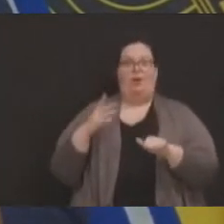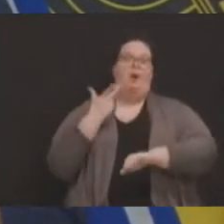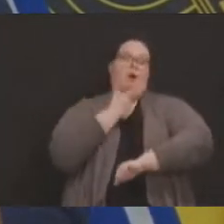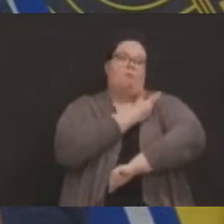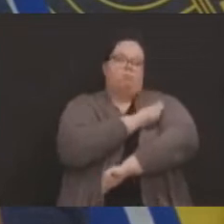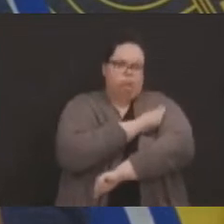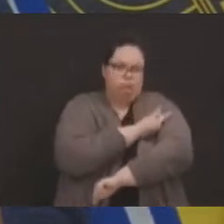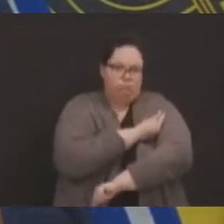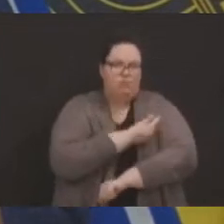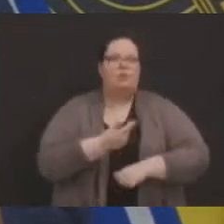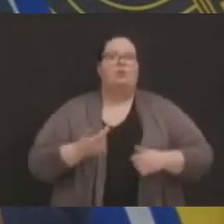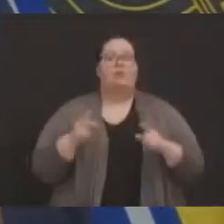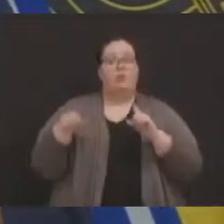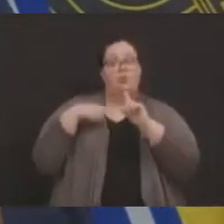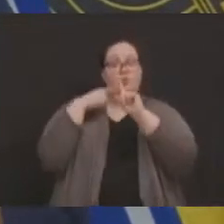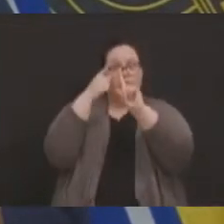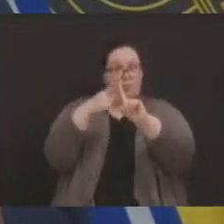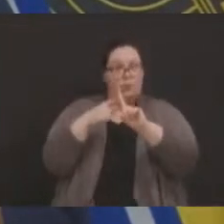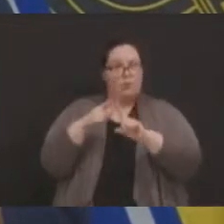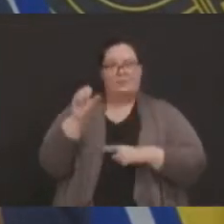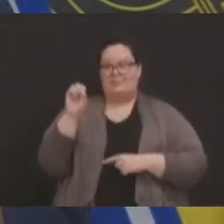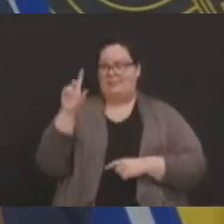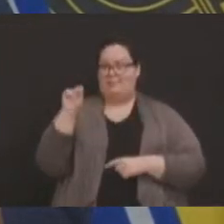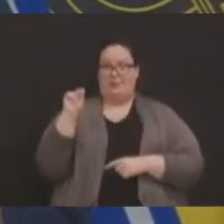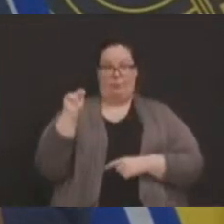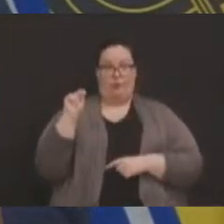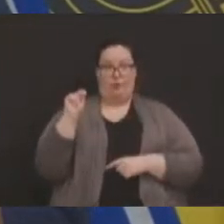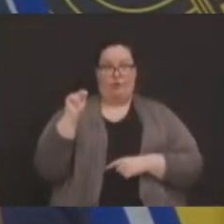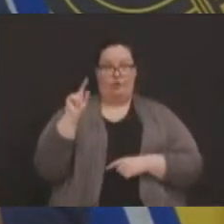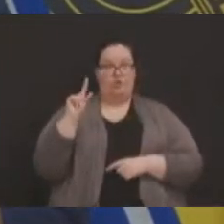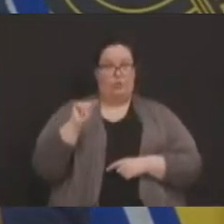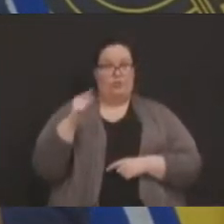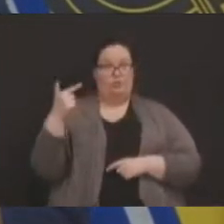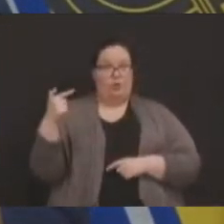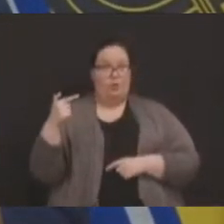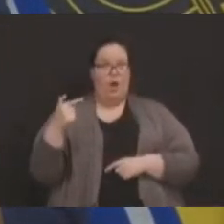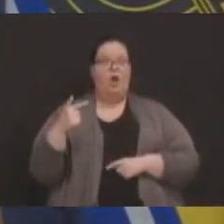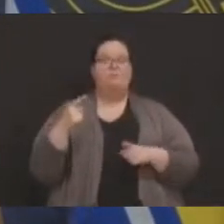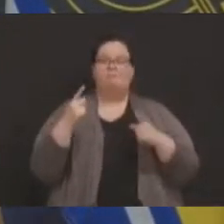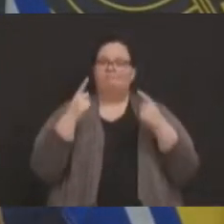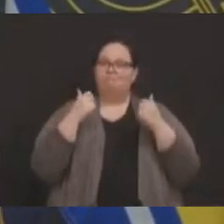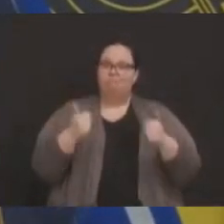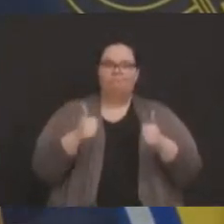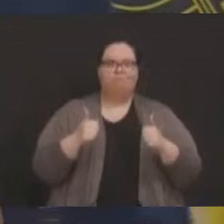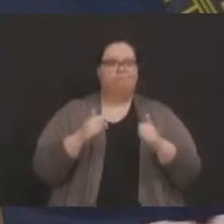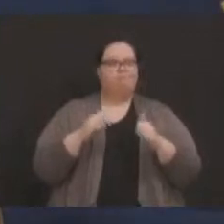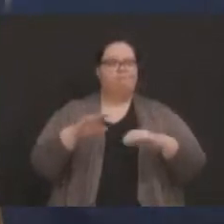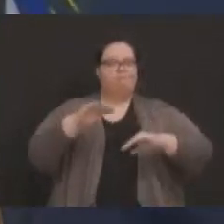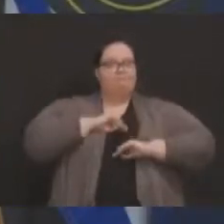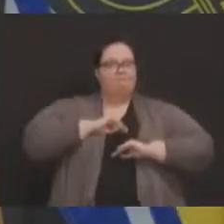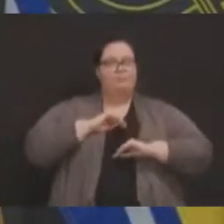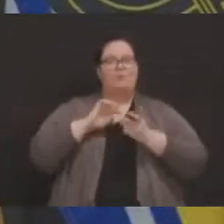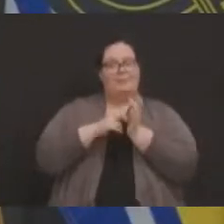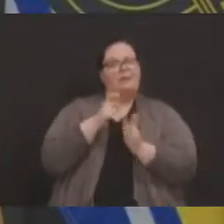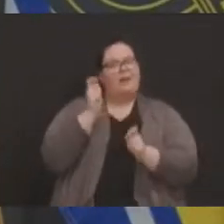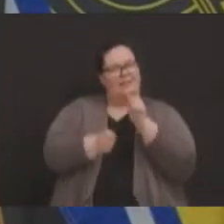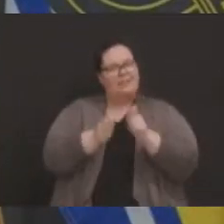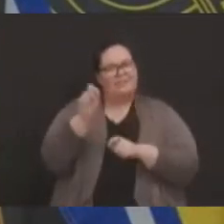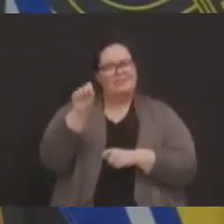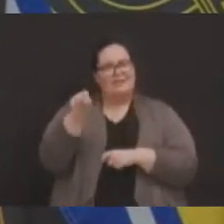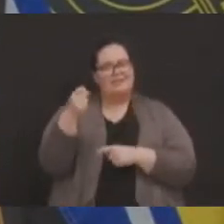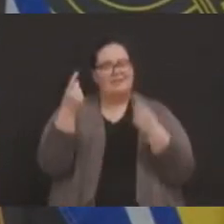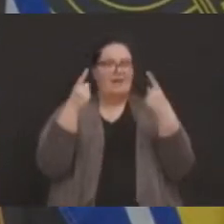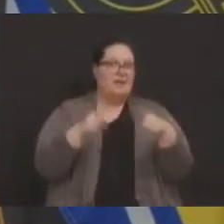We have to work with them, and we will continue to do so. So I expect March is going to be very busy. Thank you, Mr. Poitras. Laura